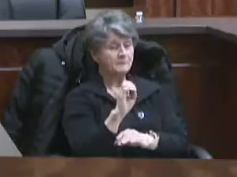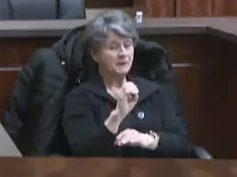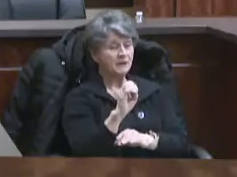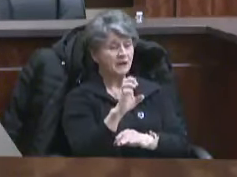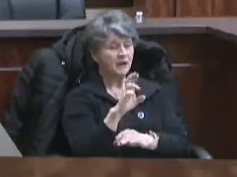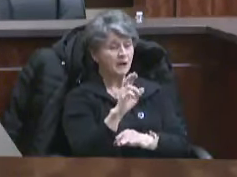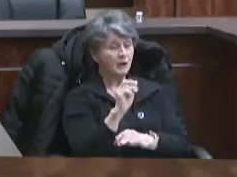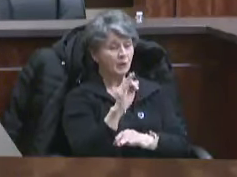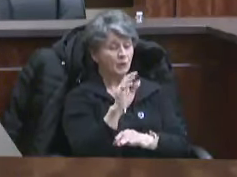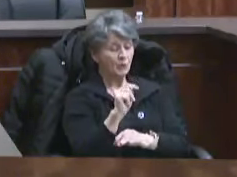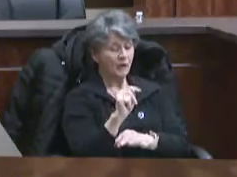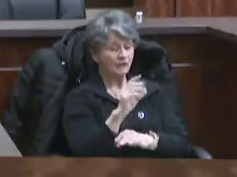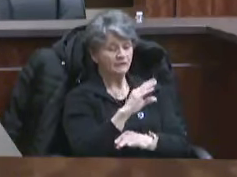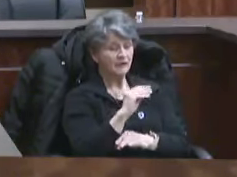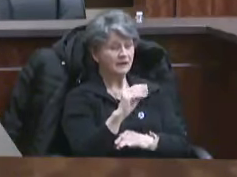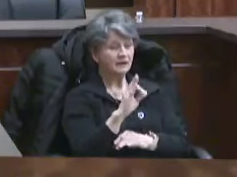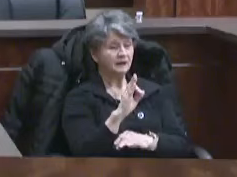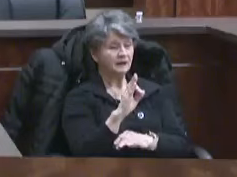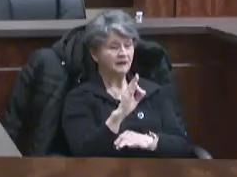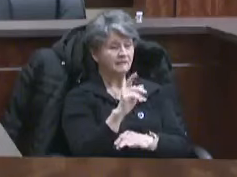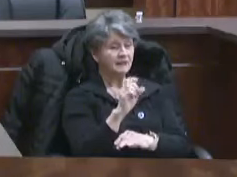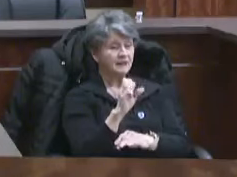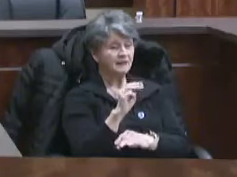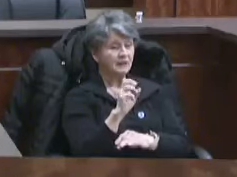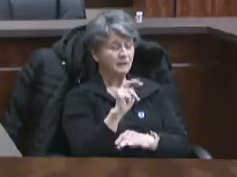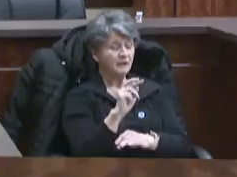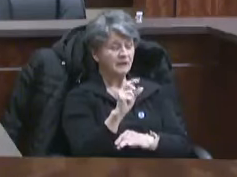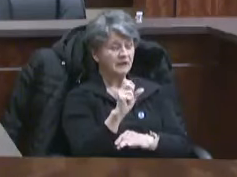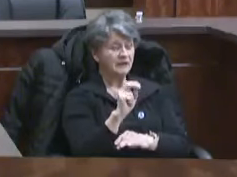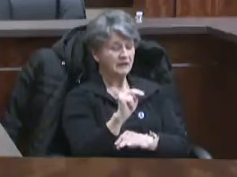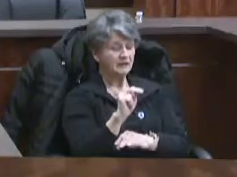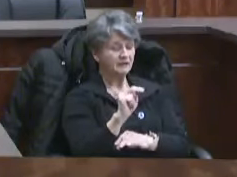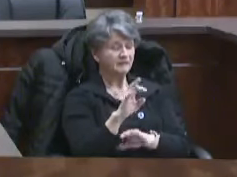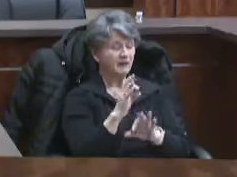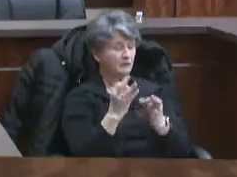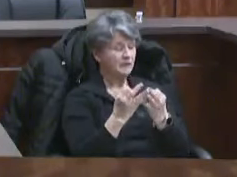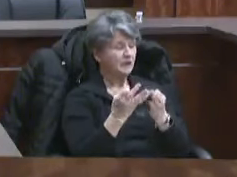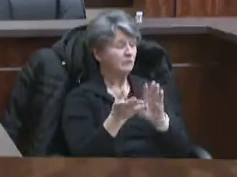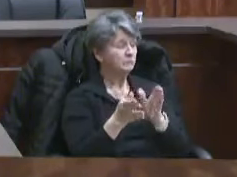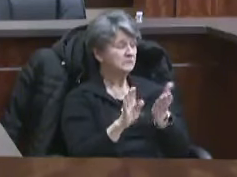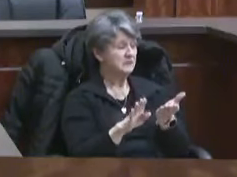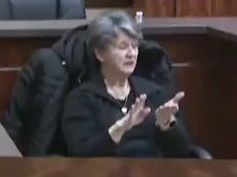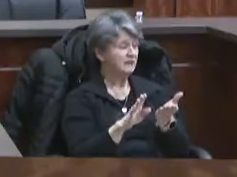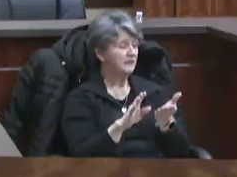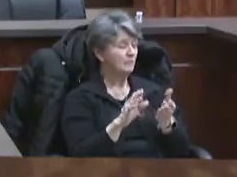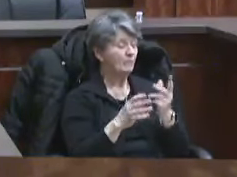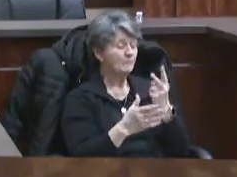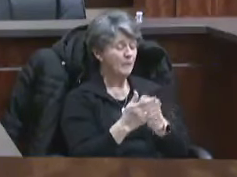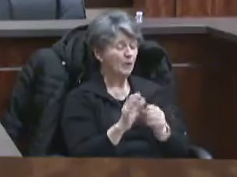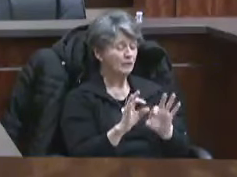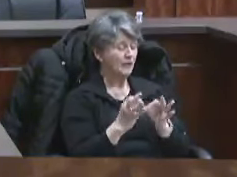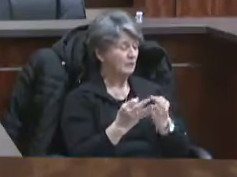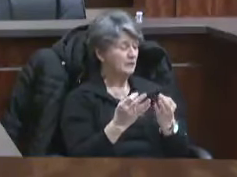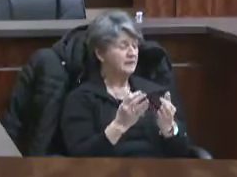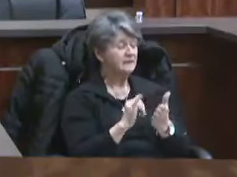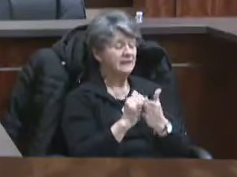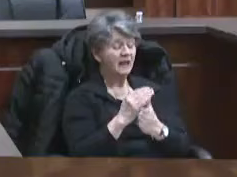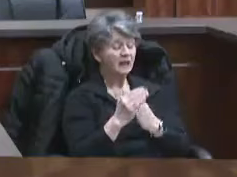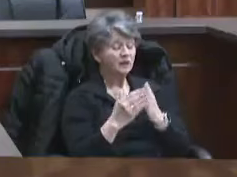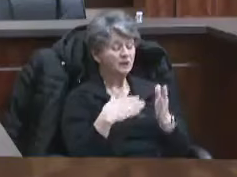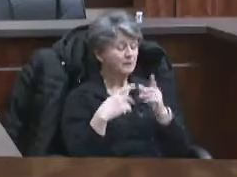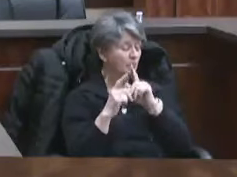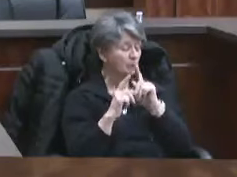Flemian family on the loss of loved ones in both those families. That concludes my report. Mayor Mo.